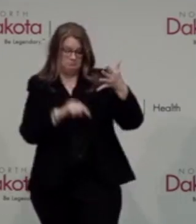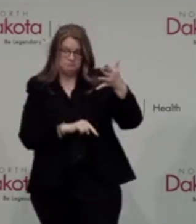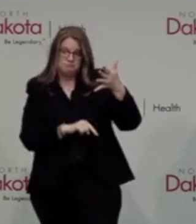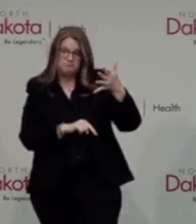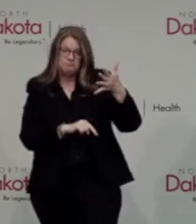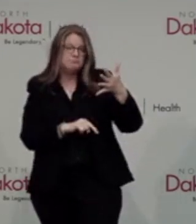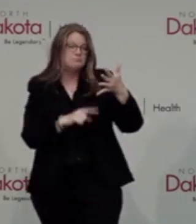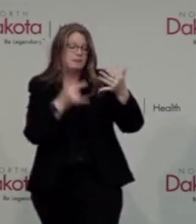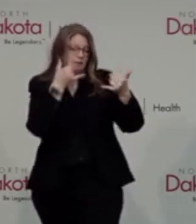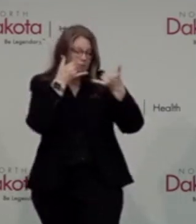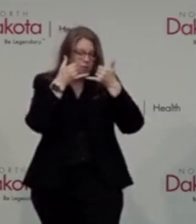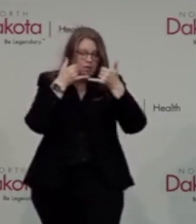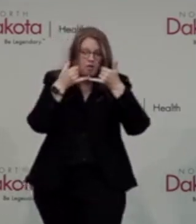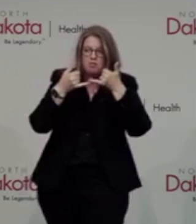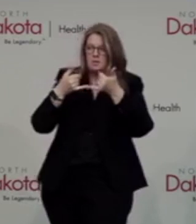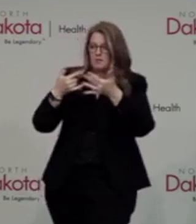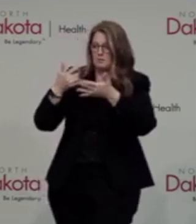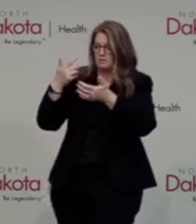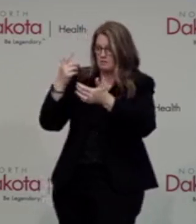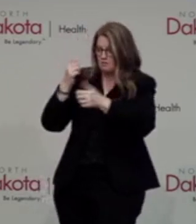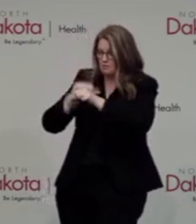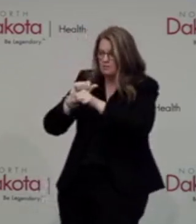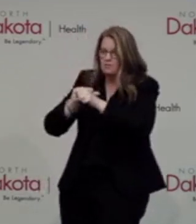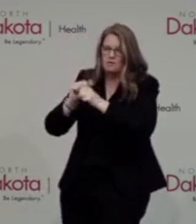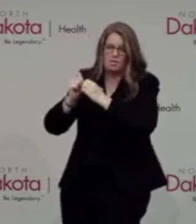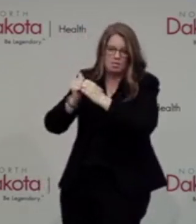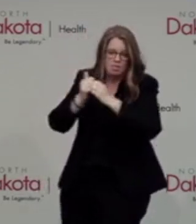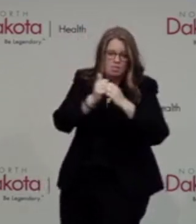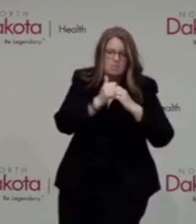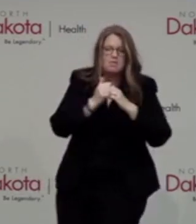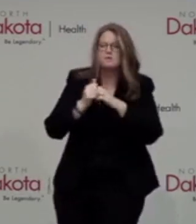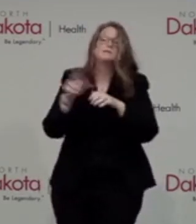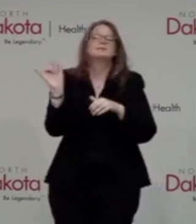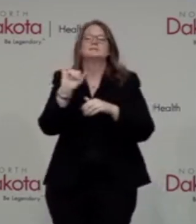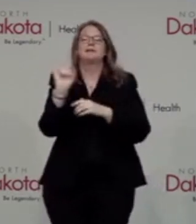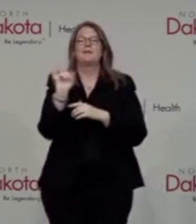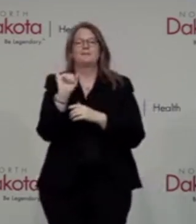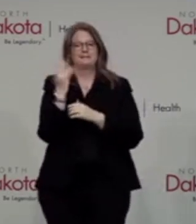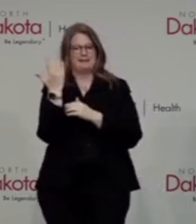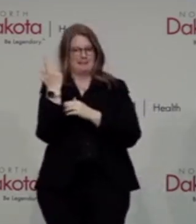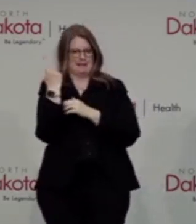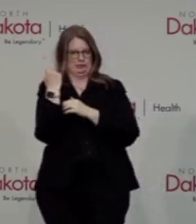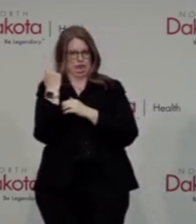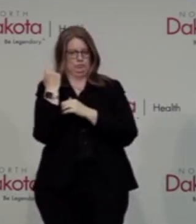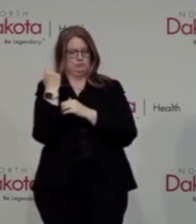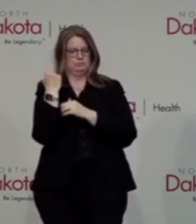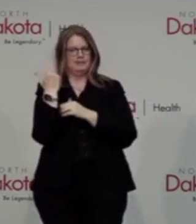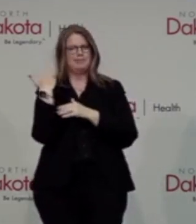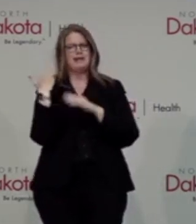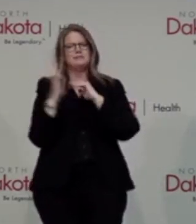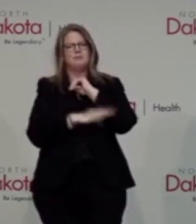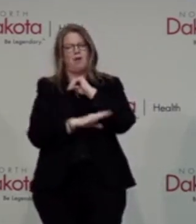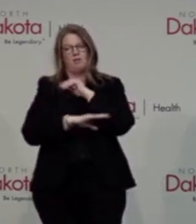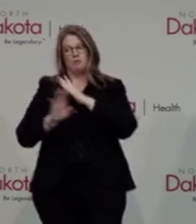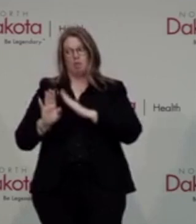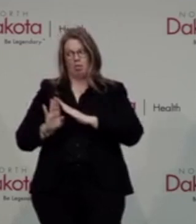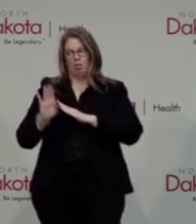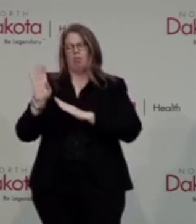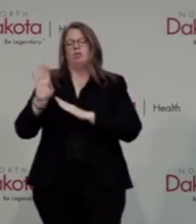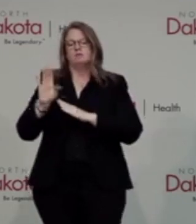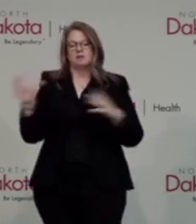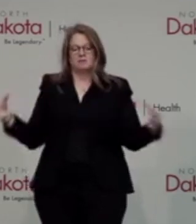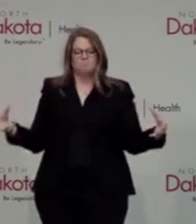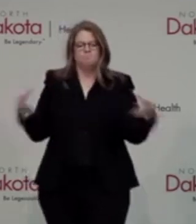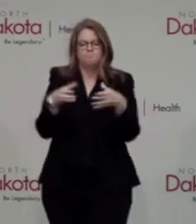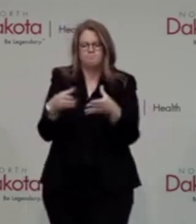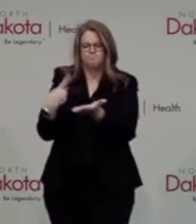collaborating with one another, as they did during our peak last fall, and we're grateful that they're collaborating